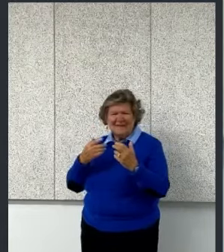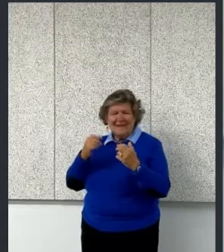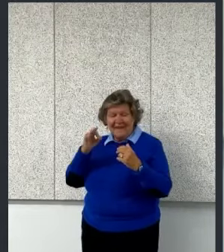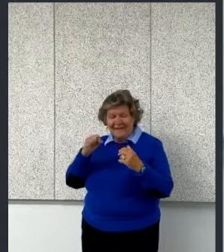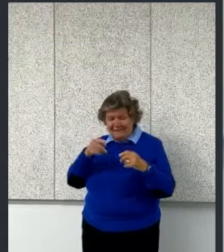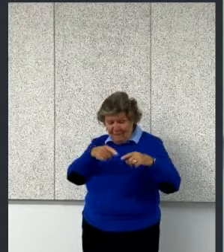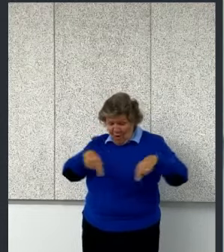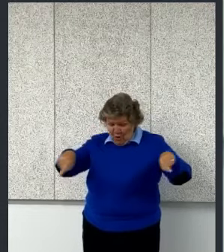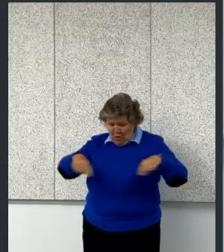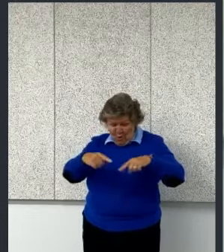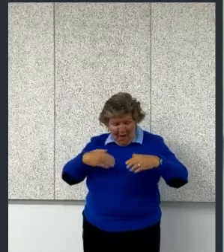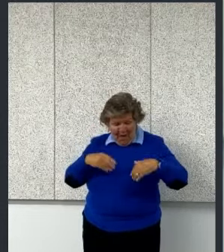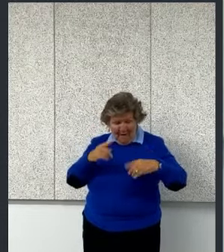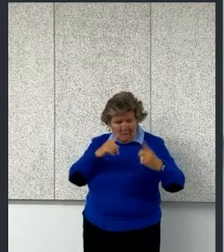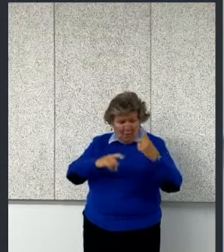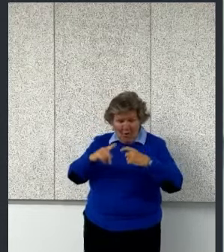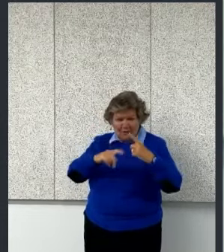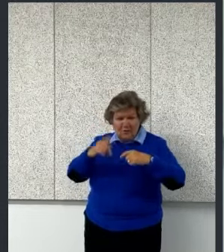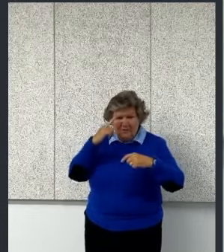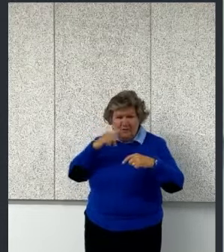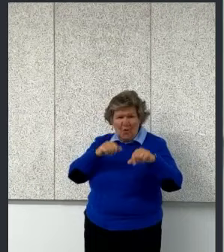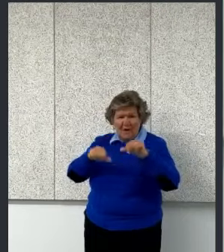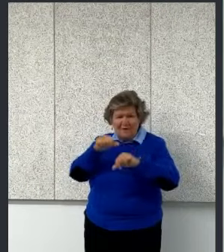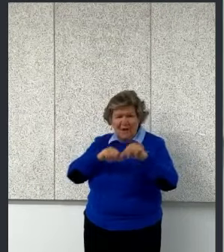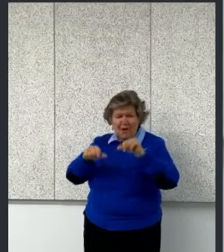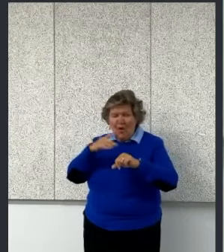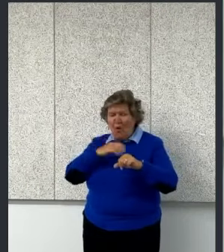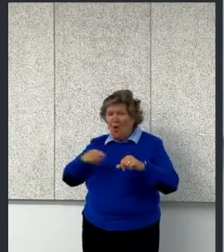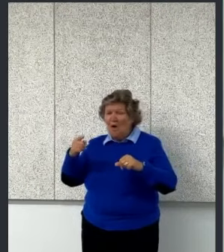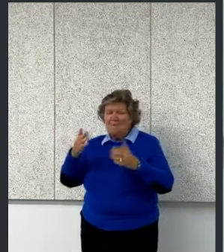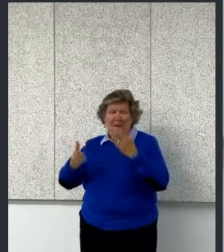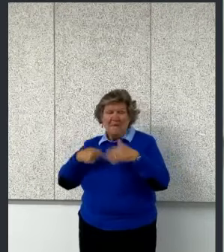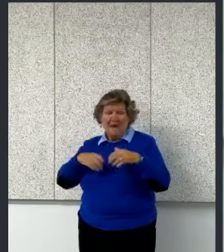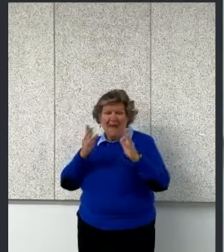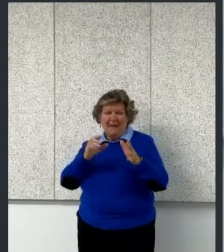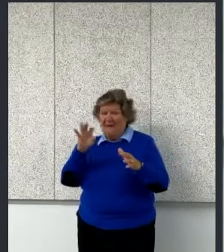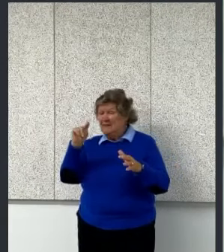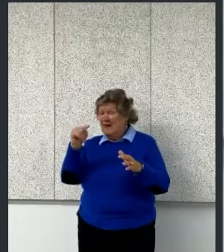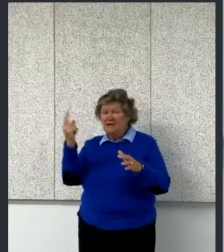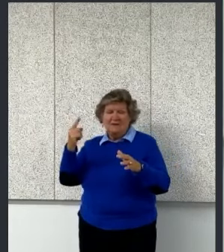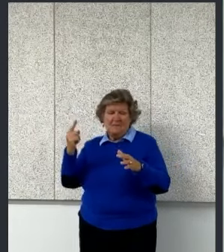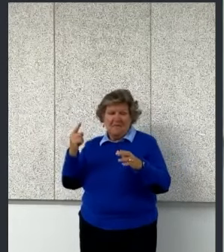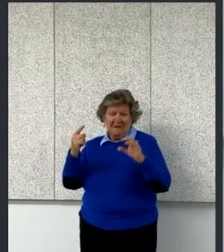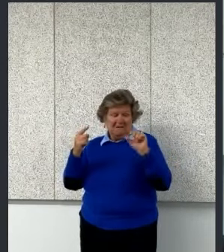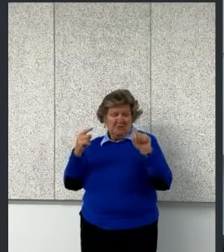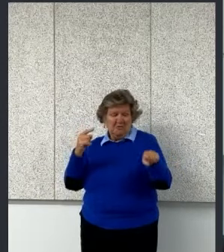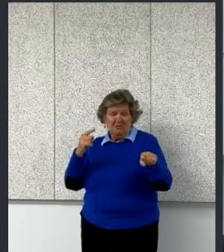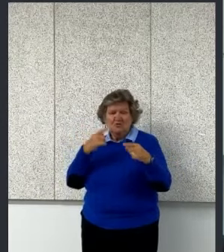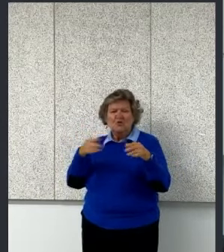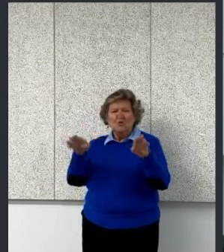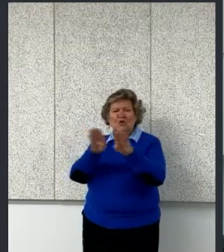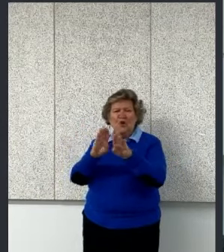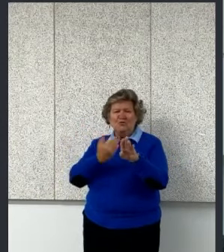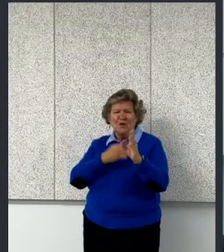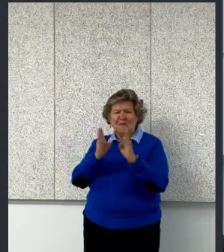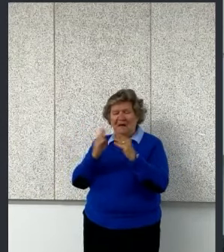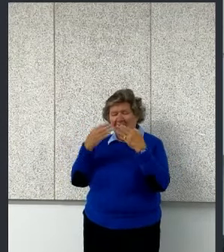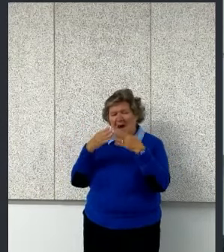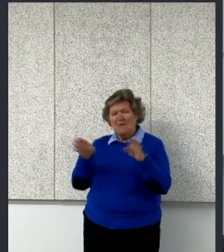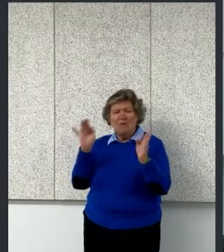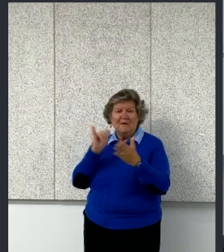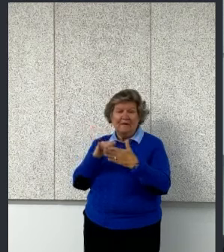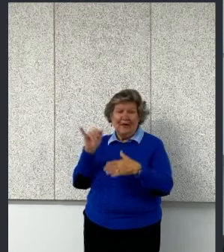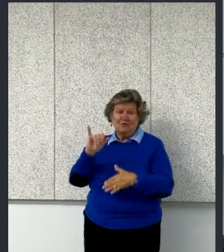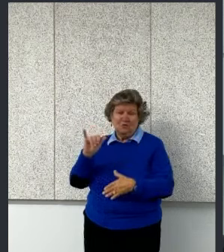other or if there are things that I let lie fallow that we want to revive to close out, I'm open to any of